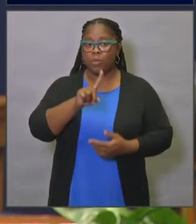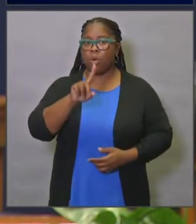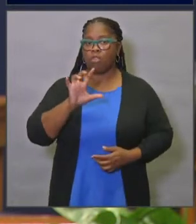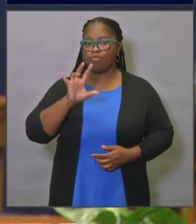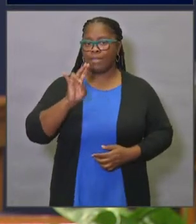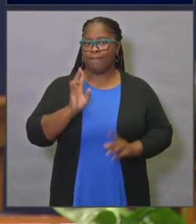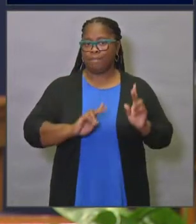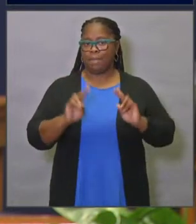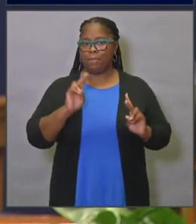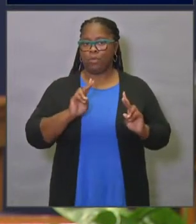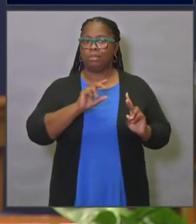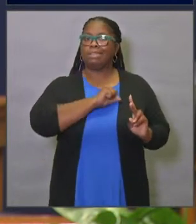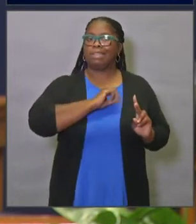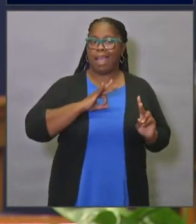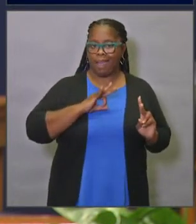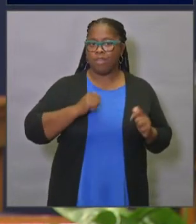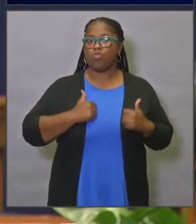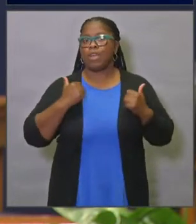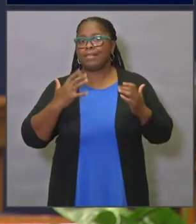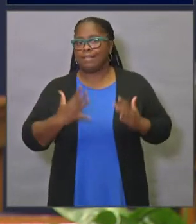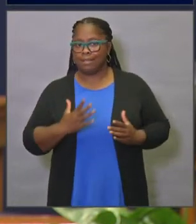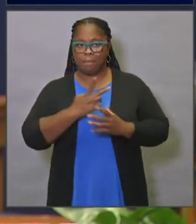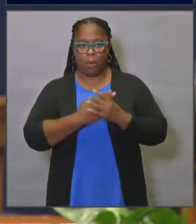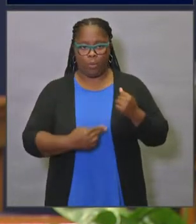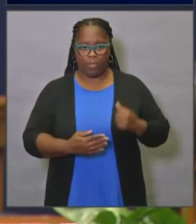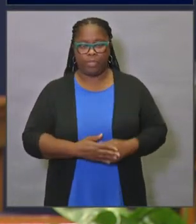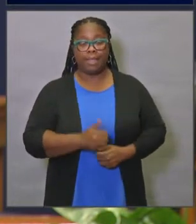32,107, including both staff and residents.